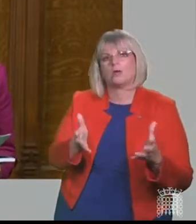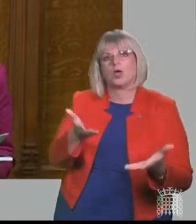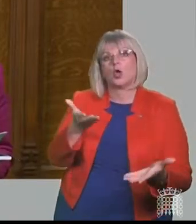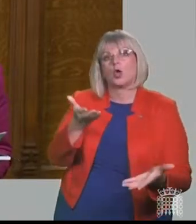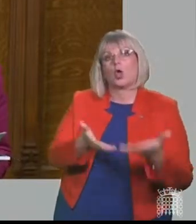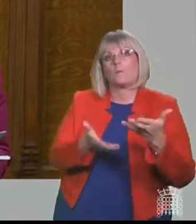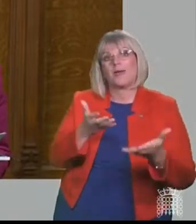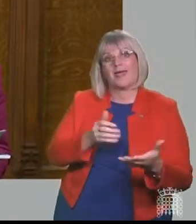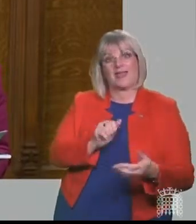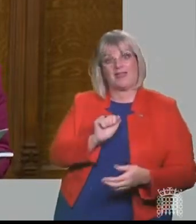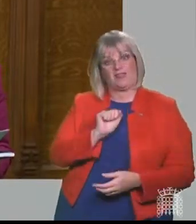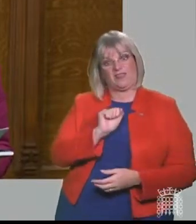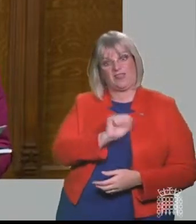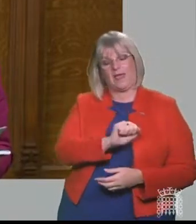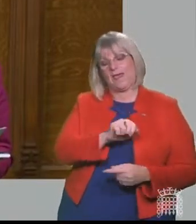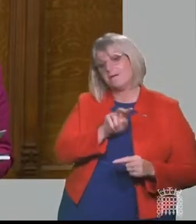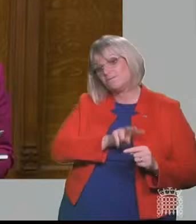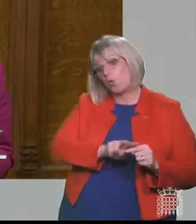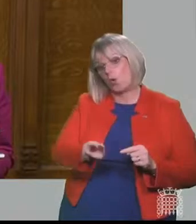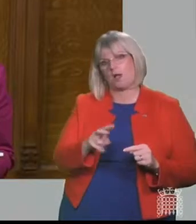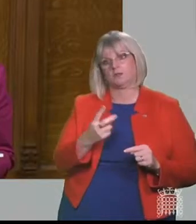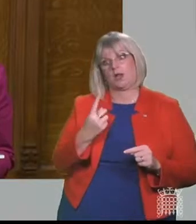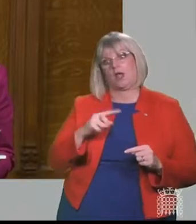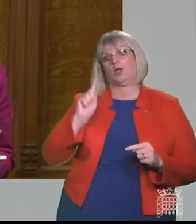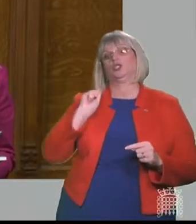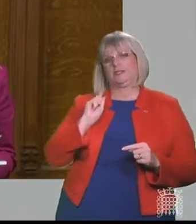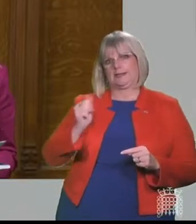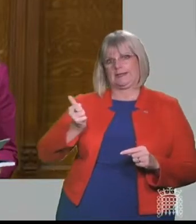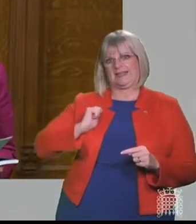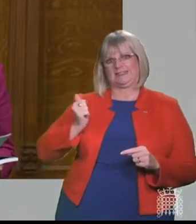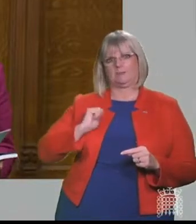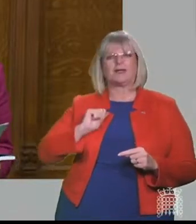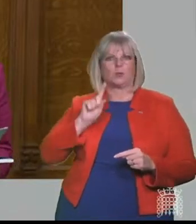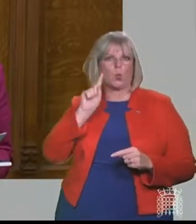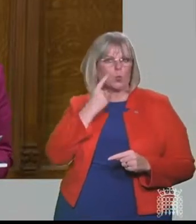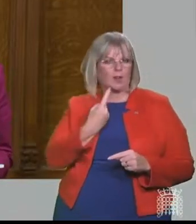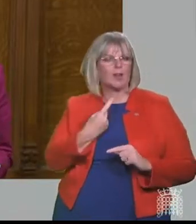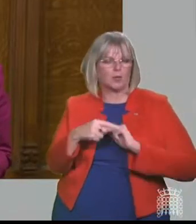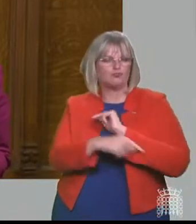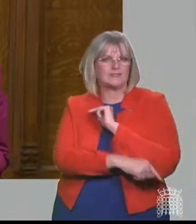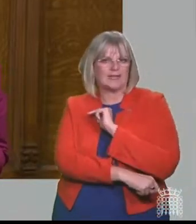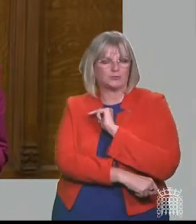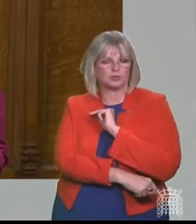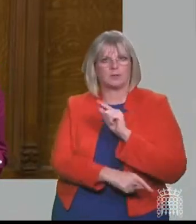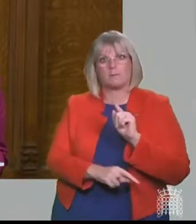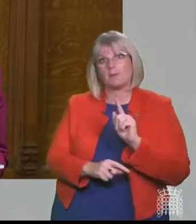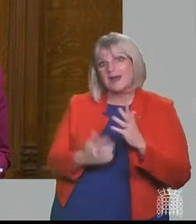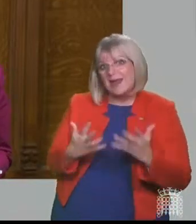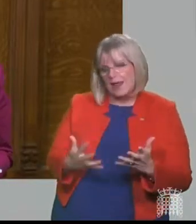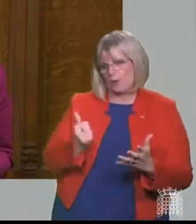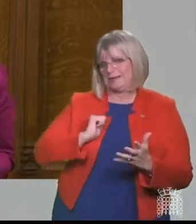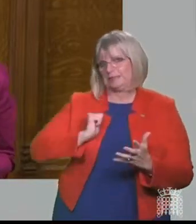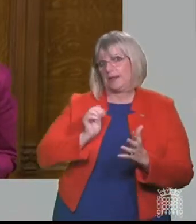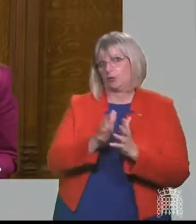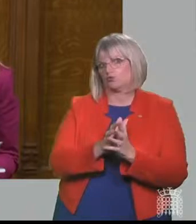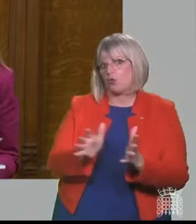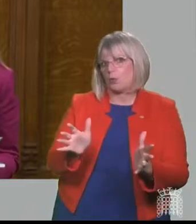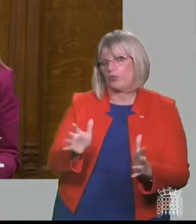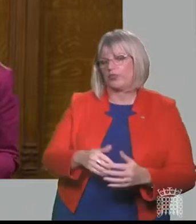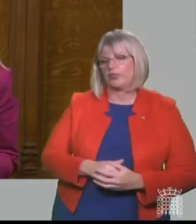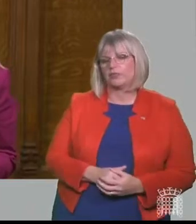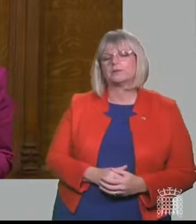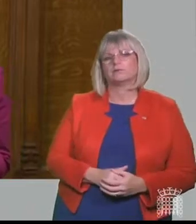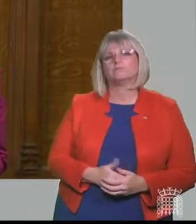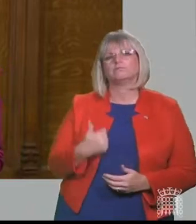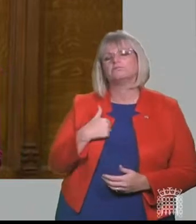forecast this time last year of a recession. And the committee looks forward to examining